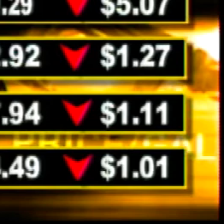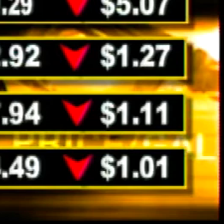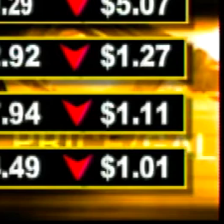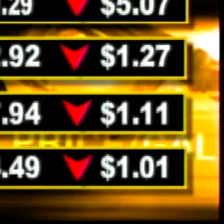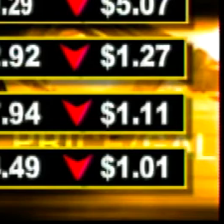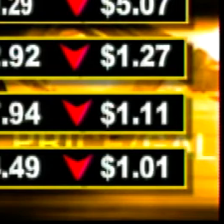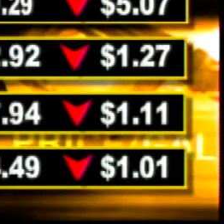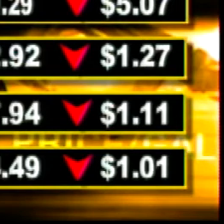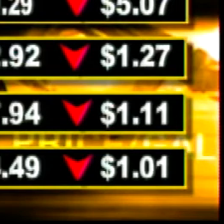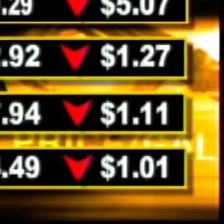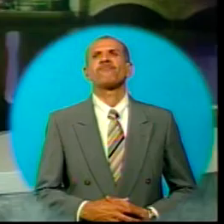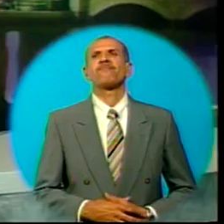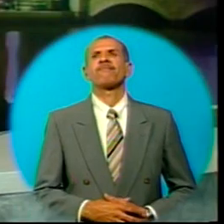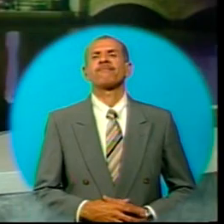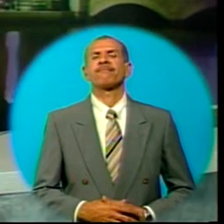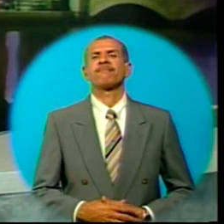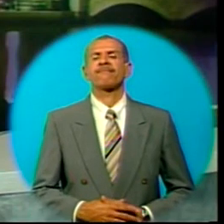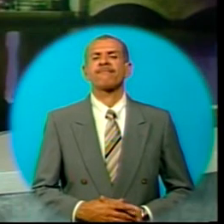$34.49.